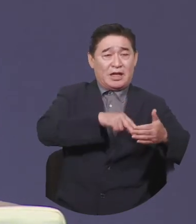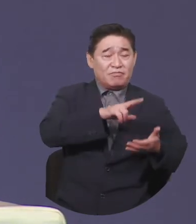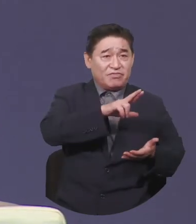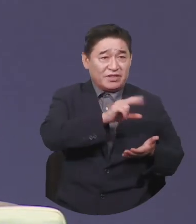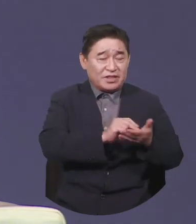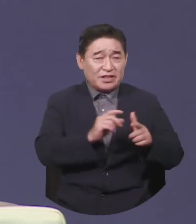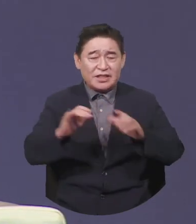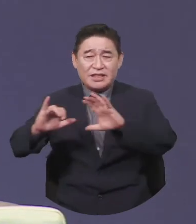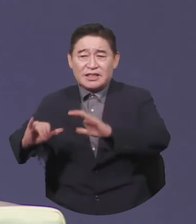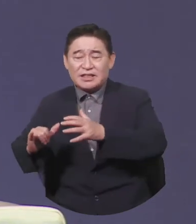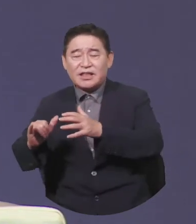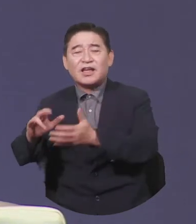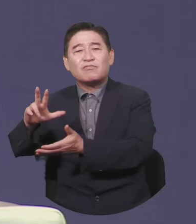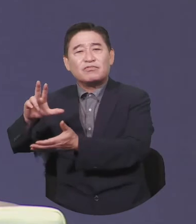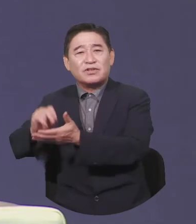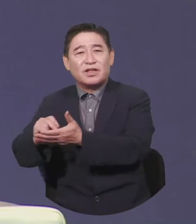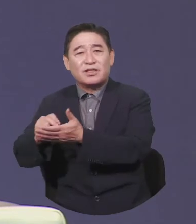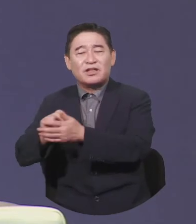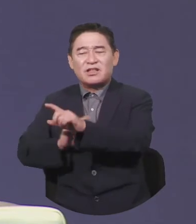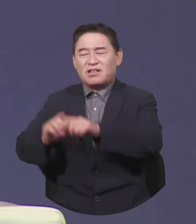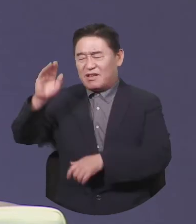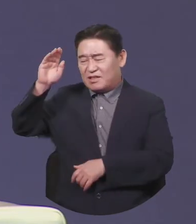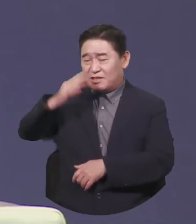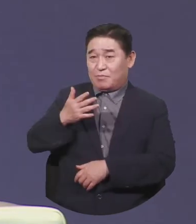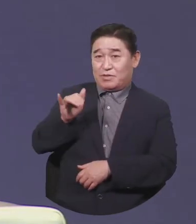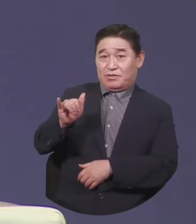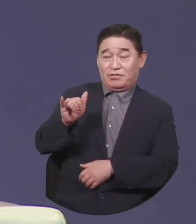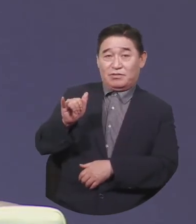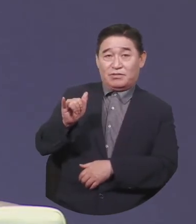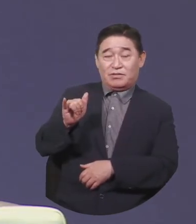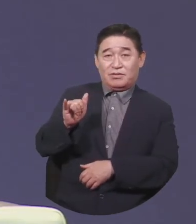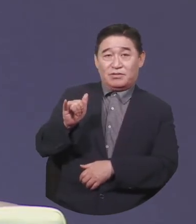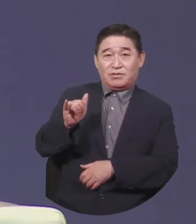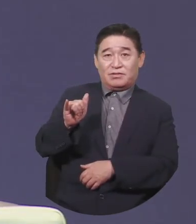repeat for the sake of time, is the Kovacs.